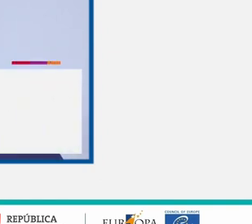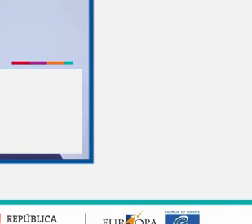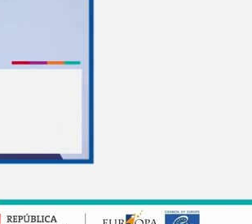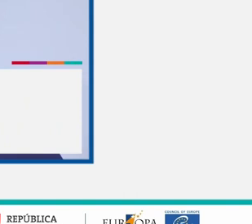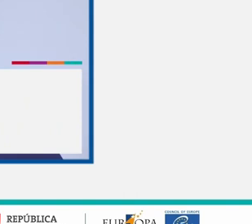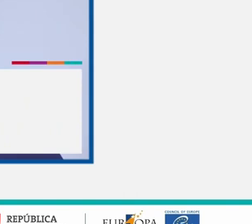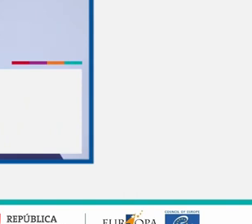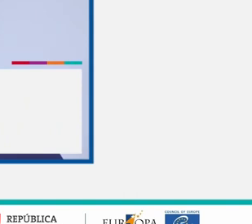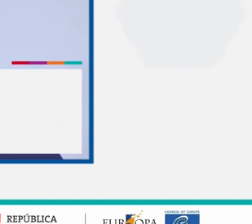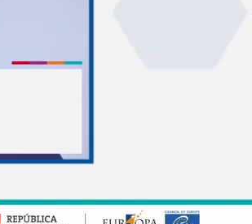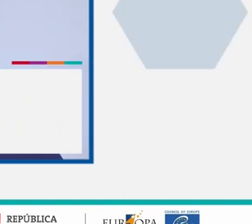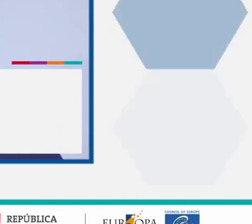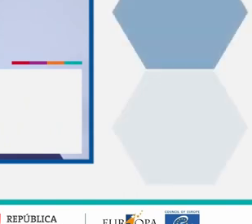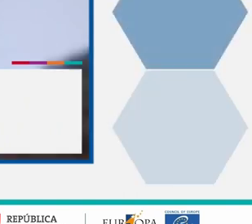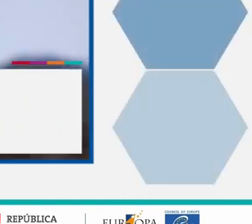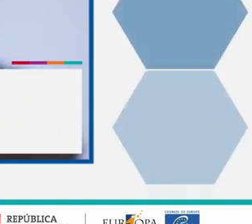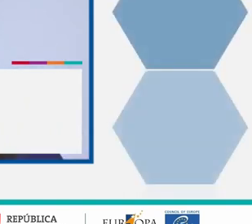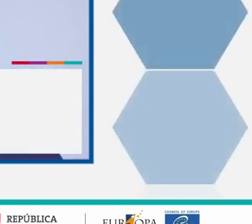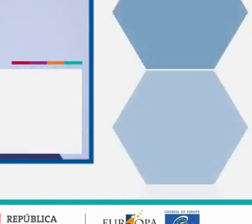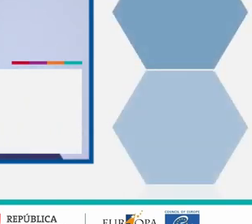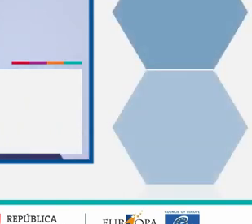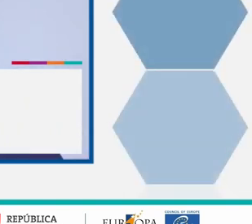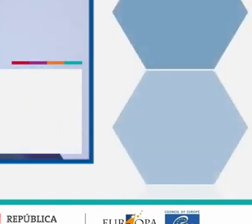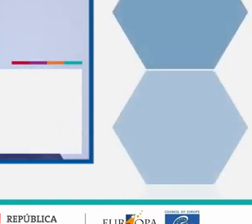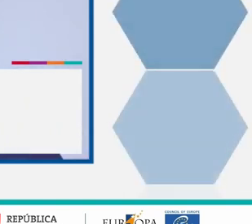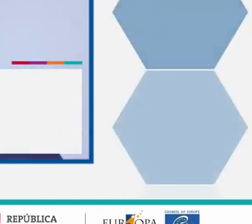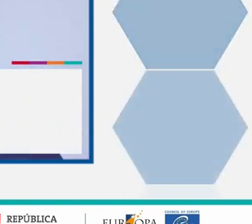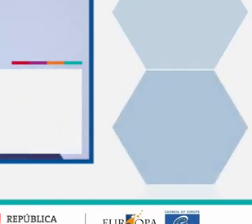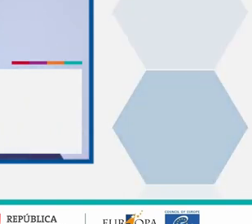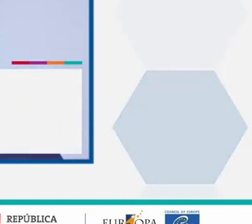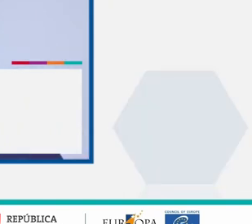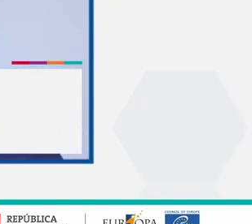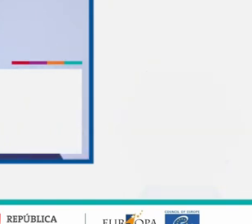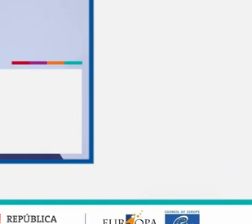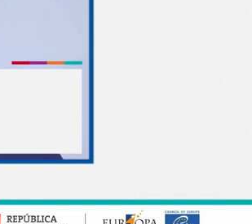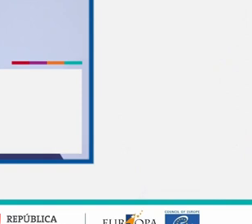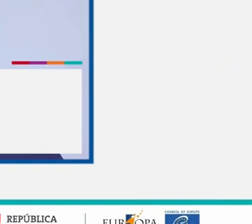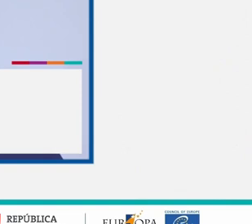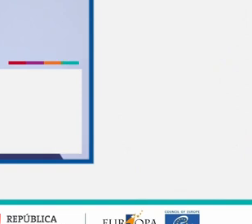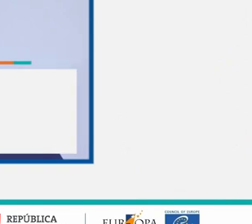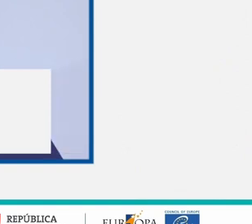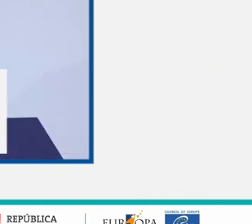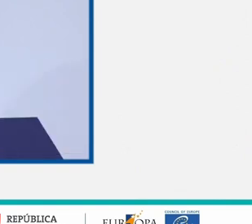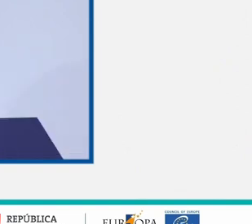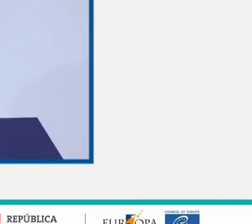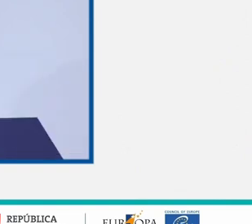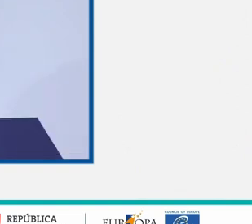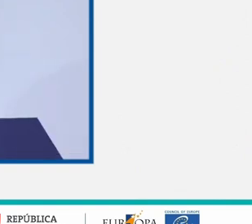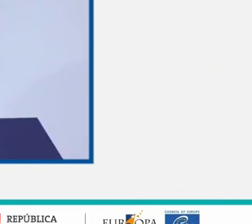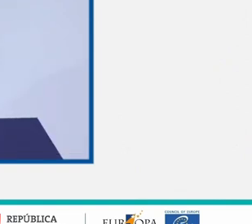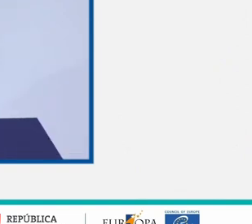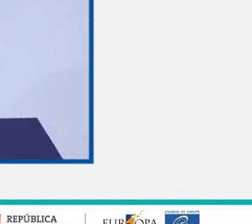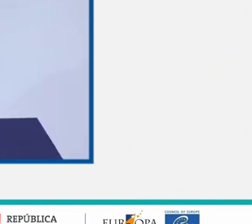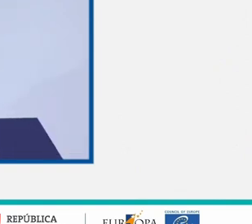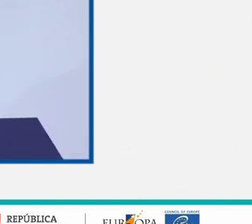presentation. I'd like also to present you the other members of the table. Mrs. Zenad Kozevic, the head